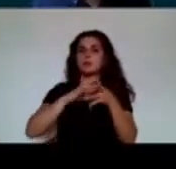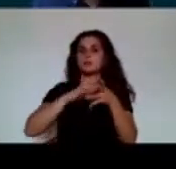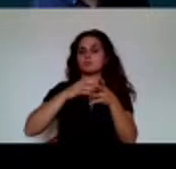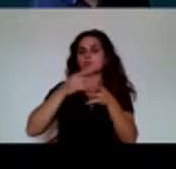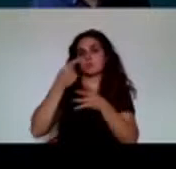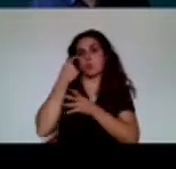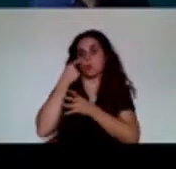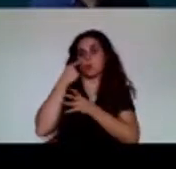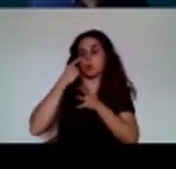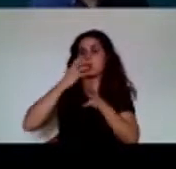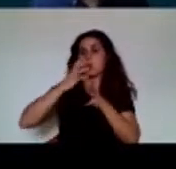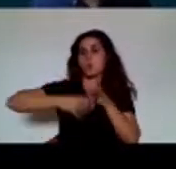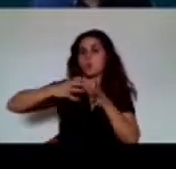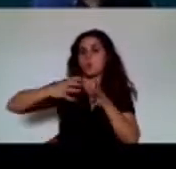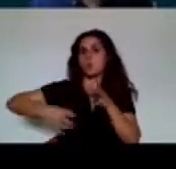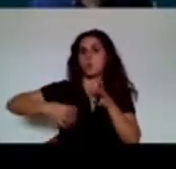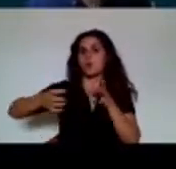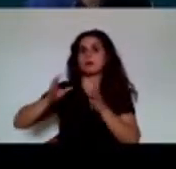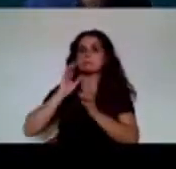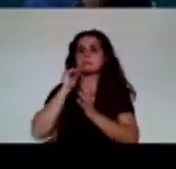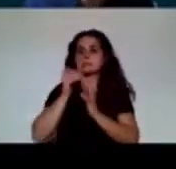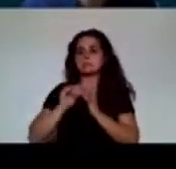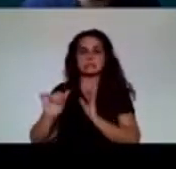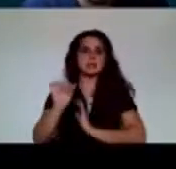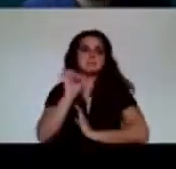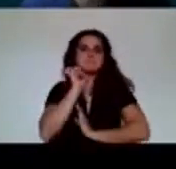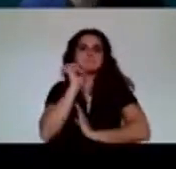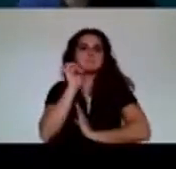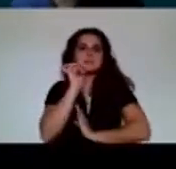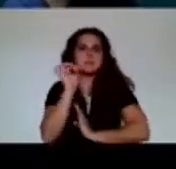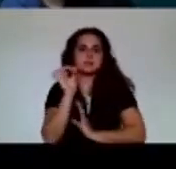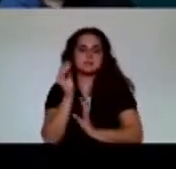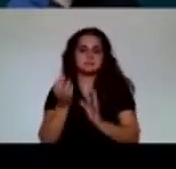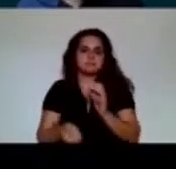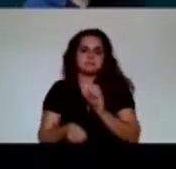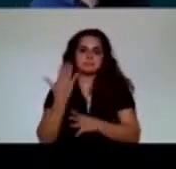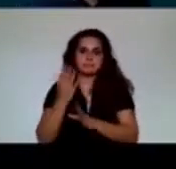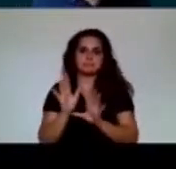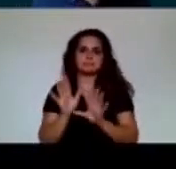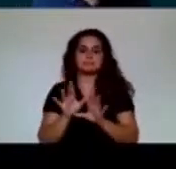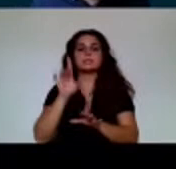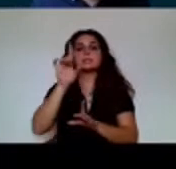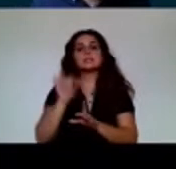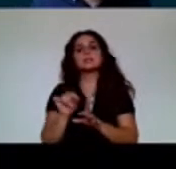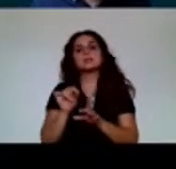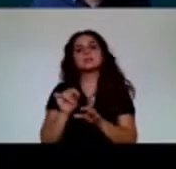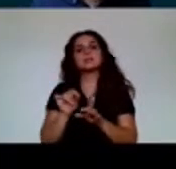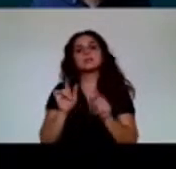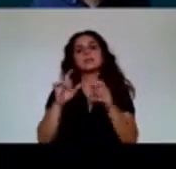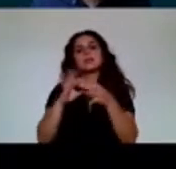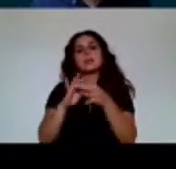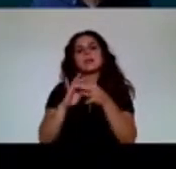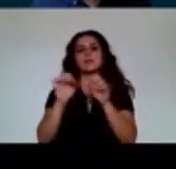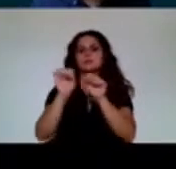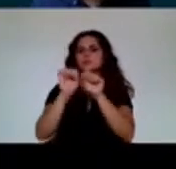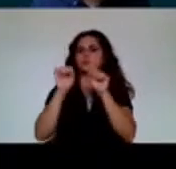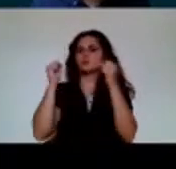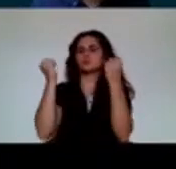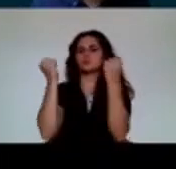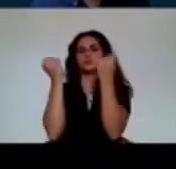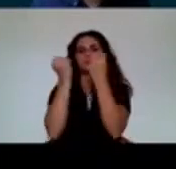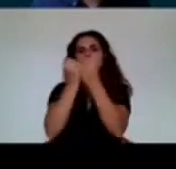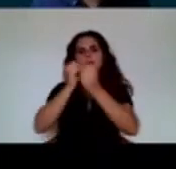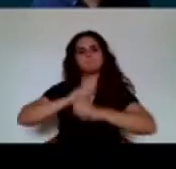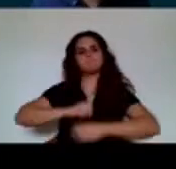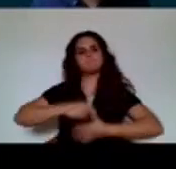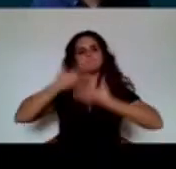that children, younger children in particular, are not yet able to grasp, and also extensive social exposure and